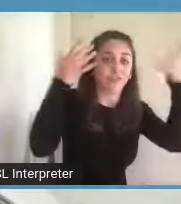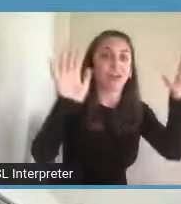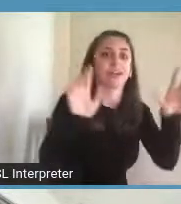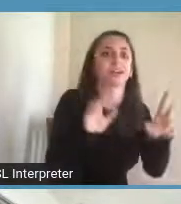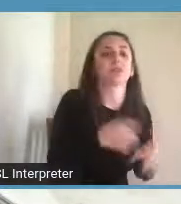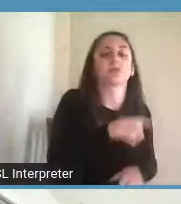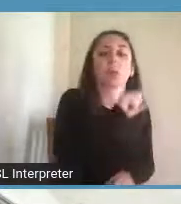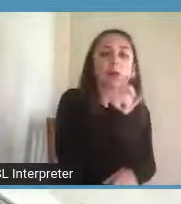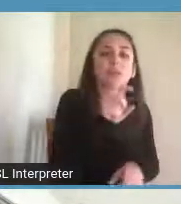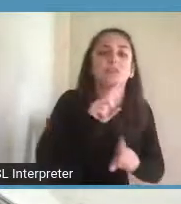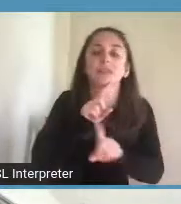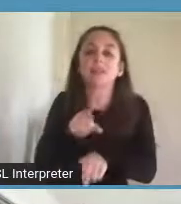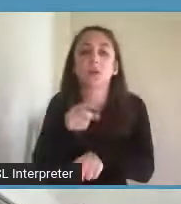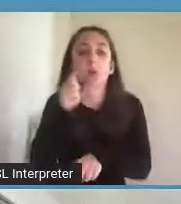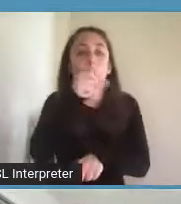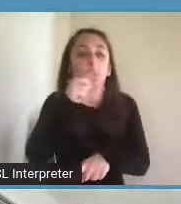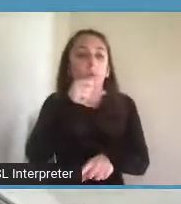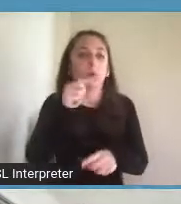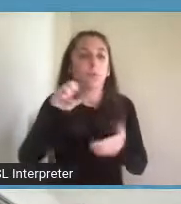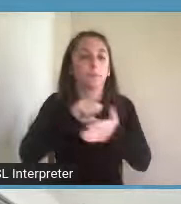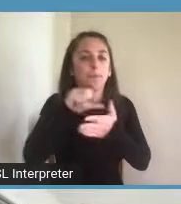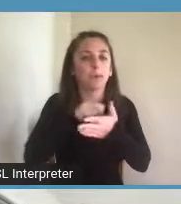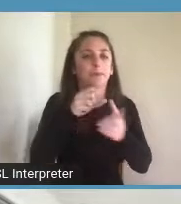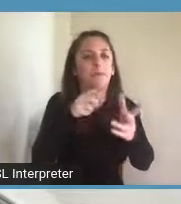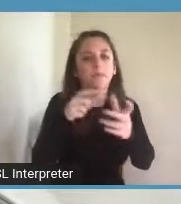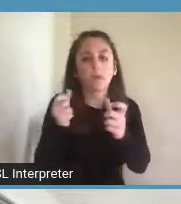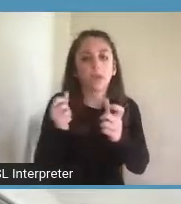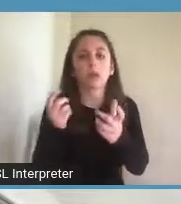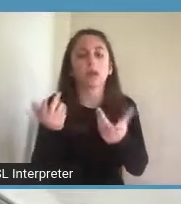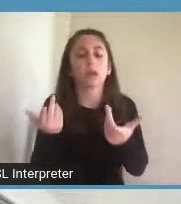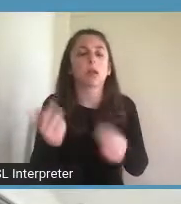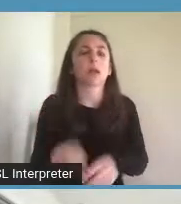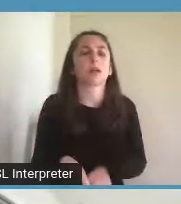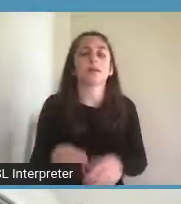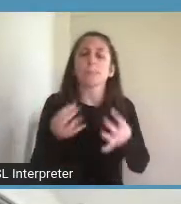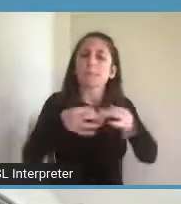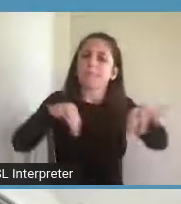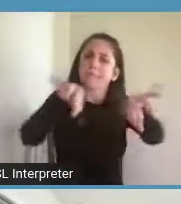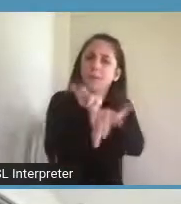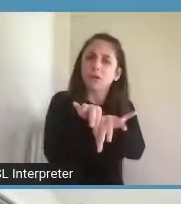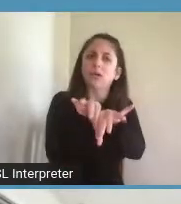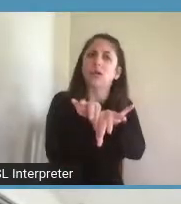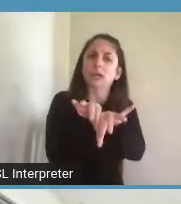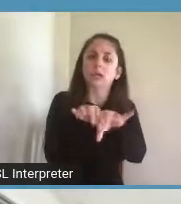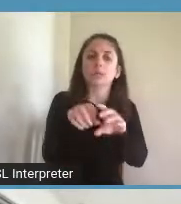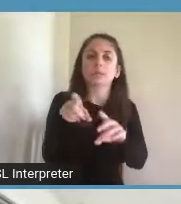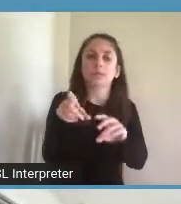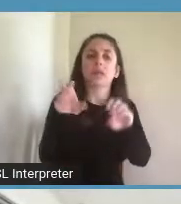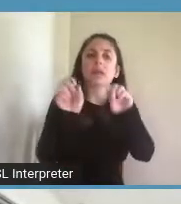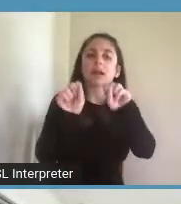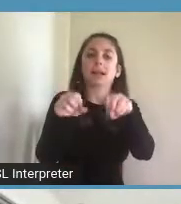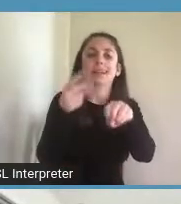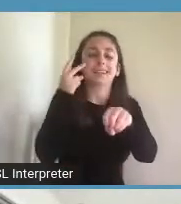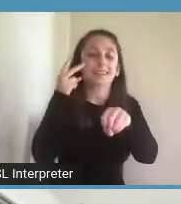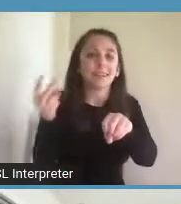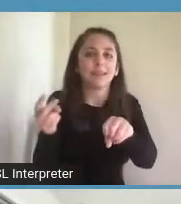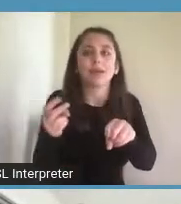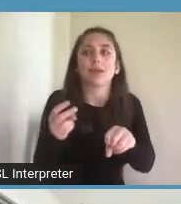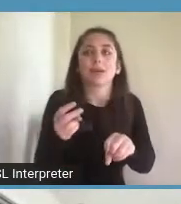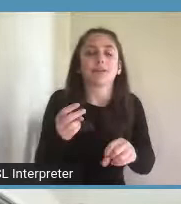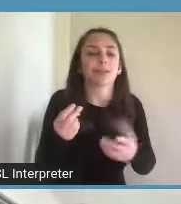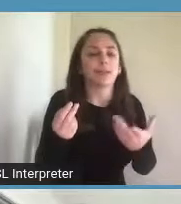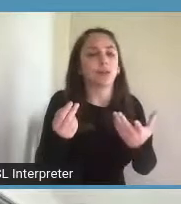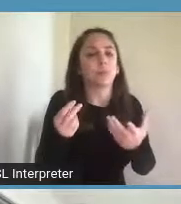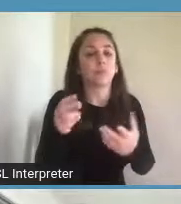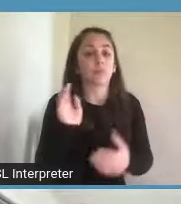So Google page speed. This is super important, and it's something that you can see here. I'm airing all my dirty laundry here. Our website does